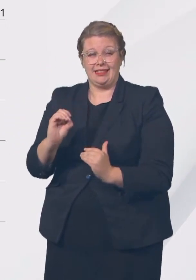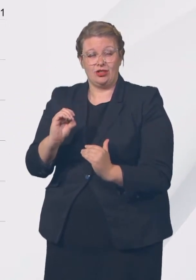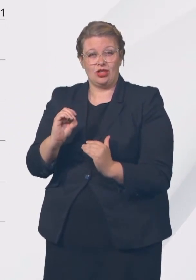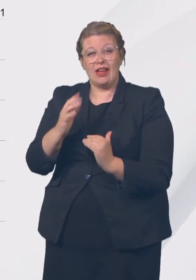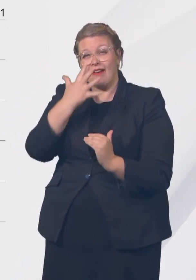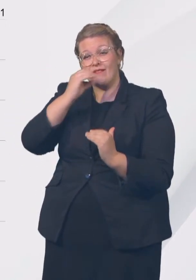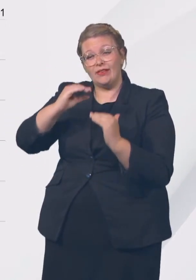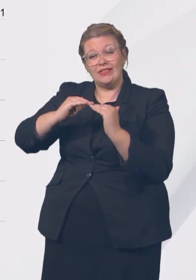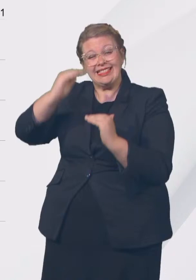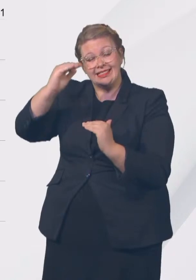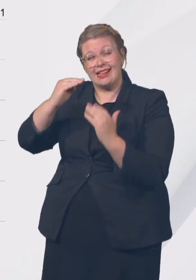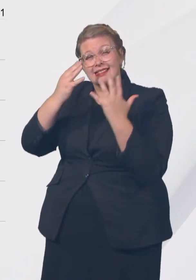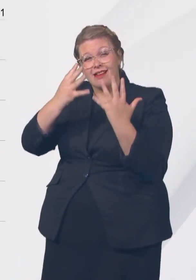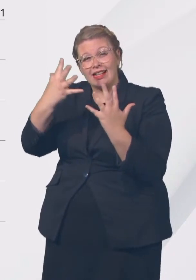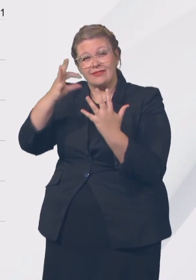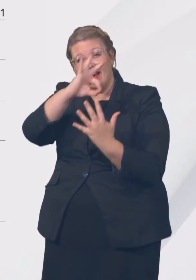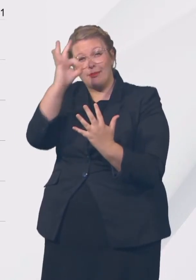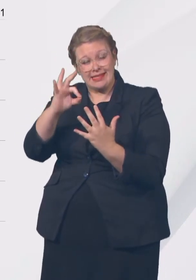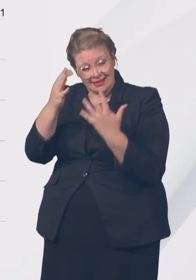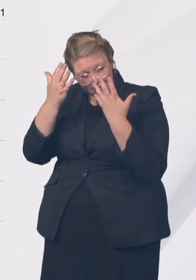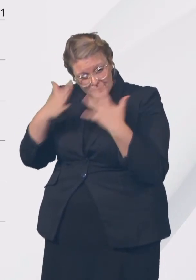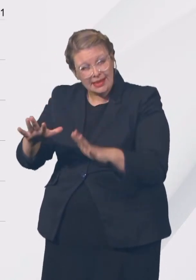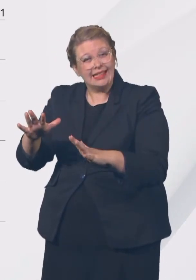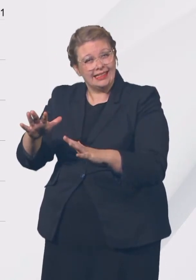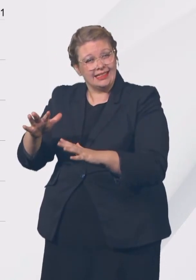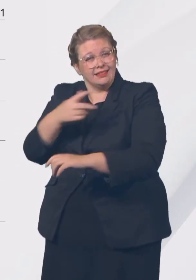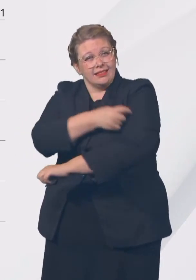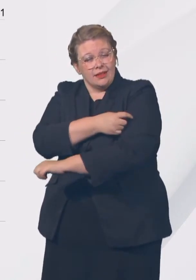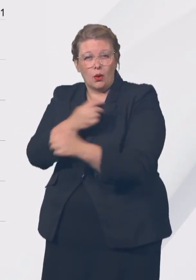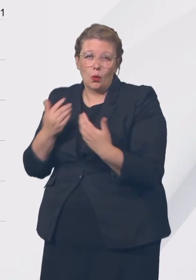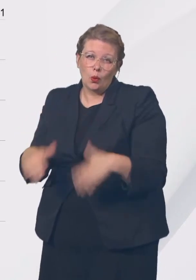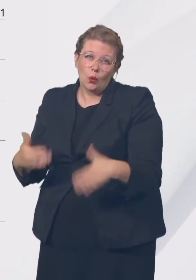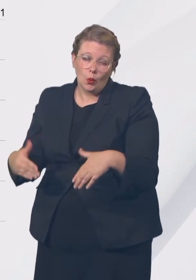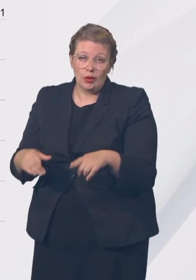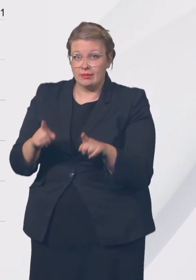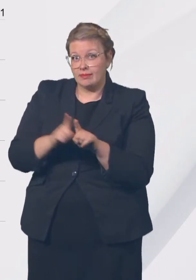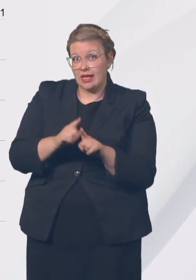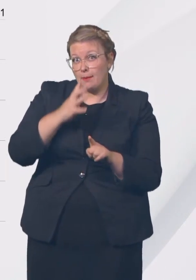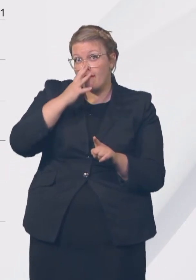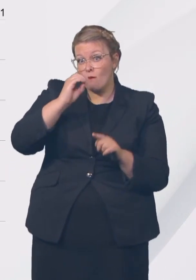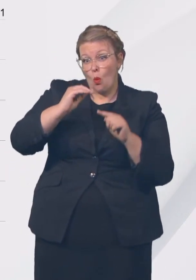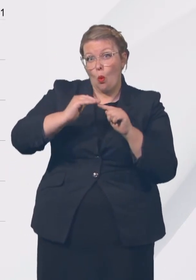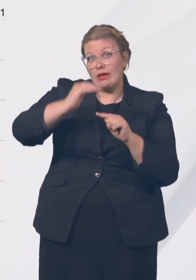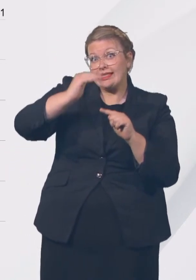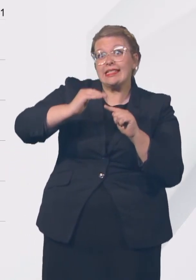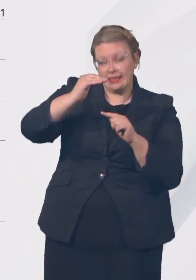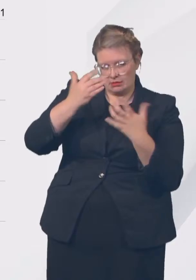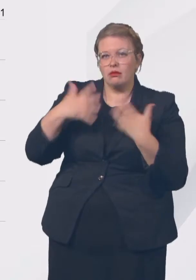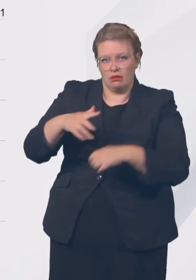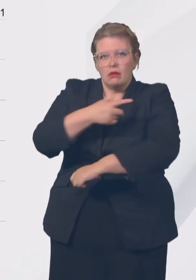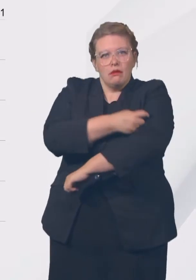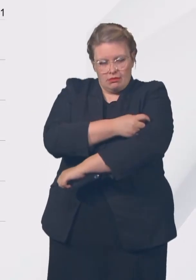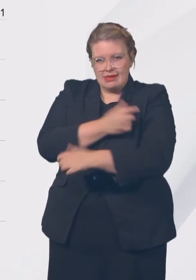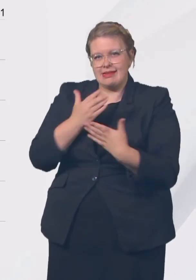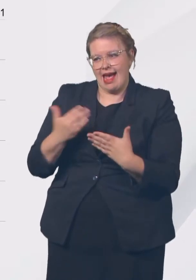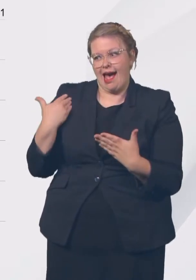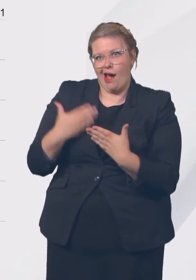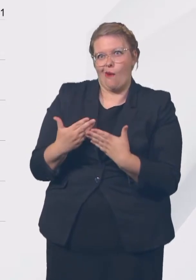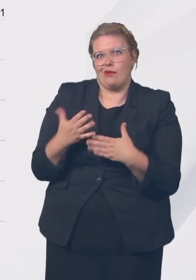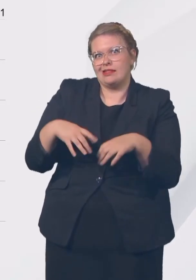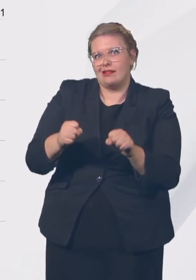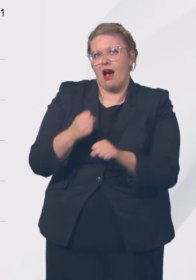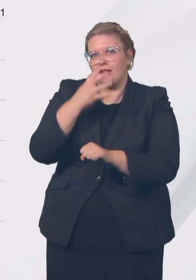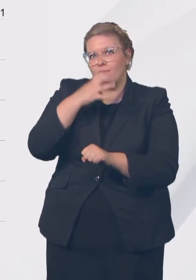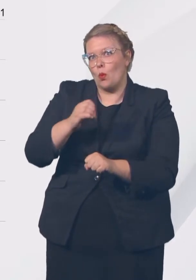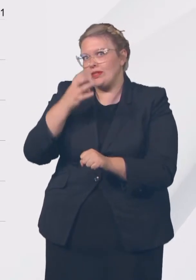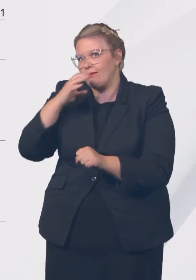95% and is rising sharply in people in their late 40s who've been now able to receive the